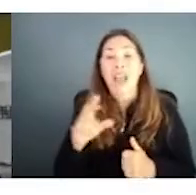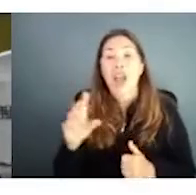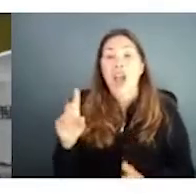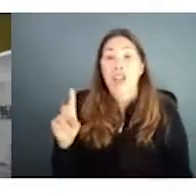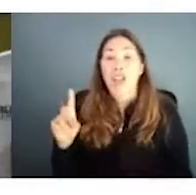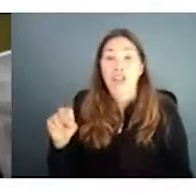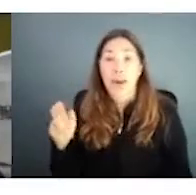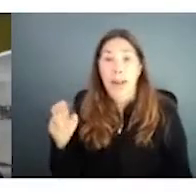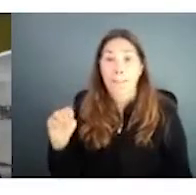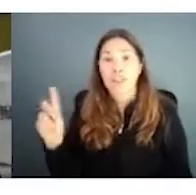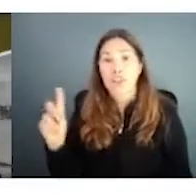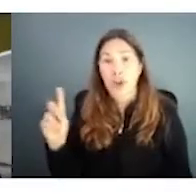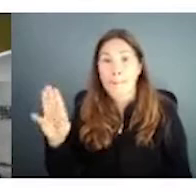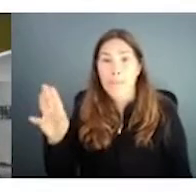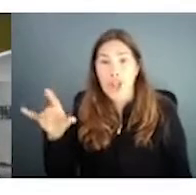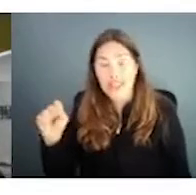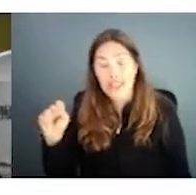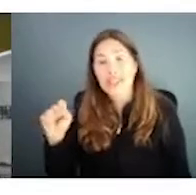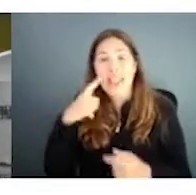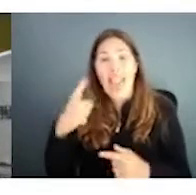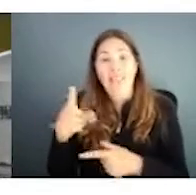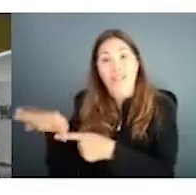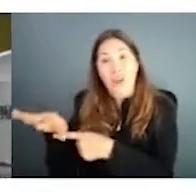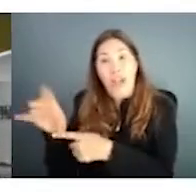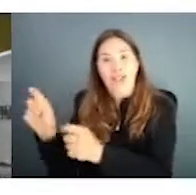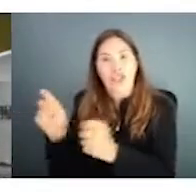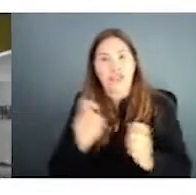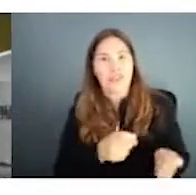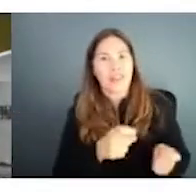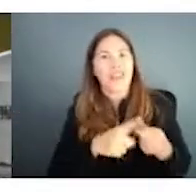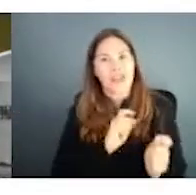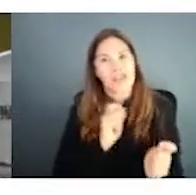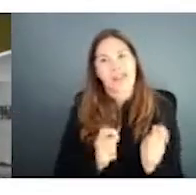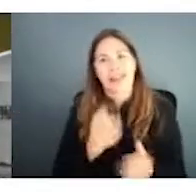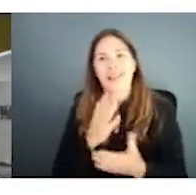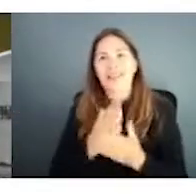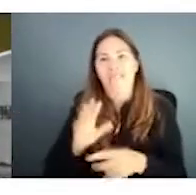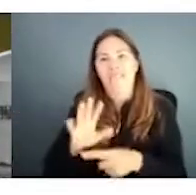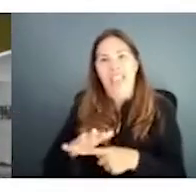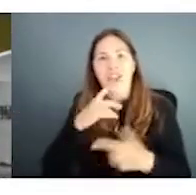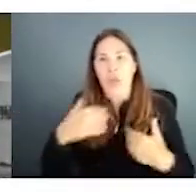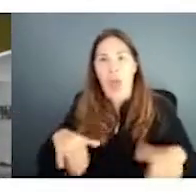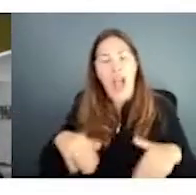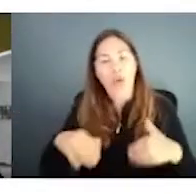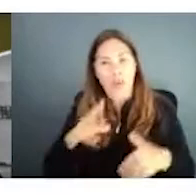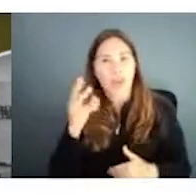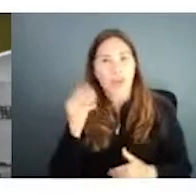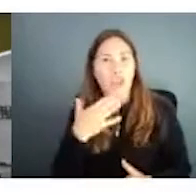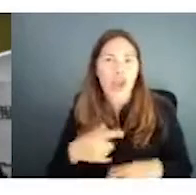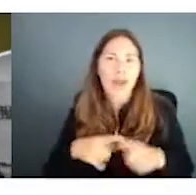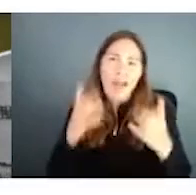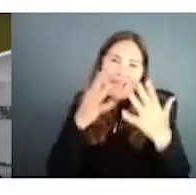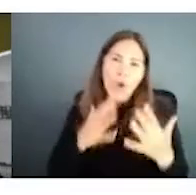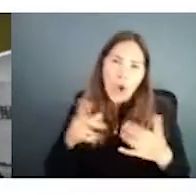to provide us with some footage that the kids can use to make some hype videos that turned out pretty well. Unfortunately, the Bulls